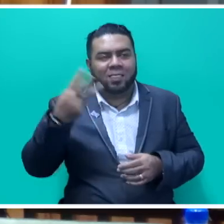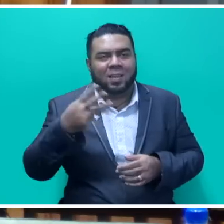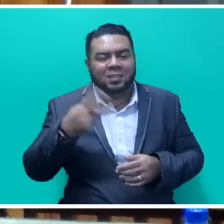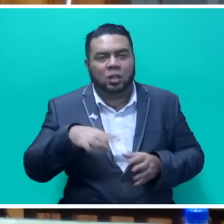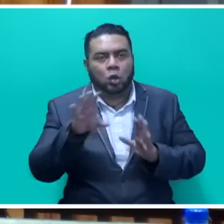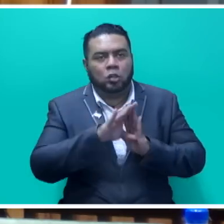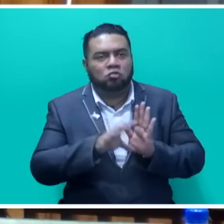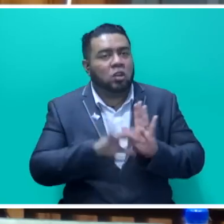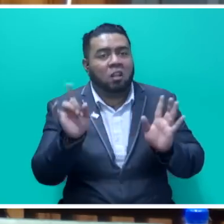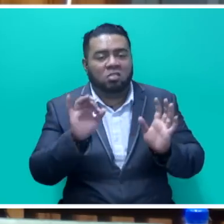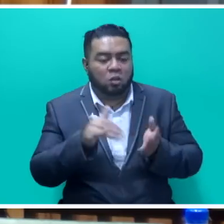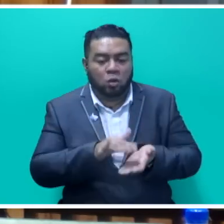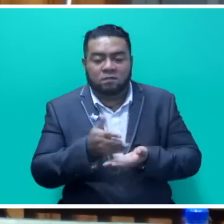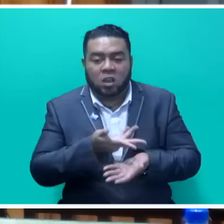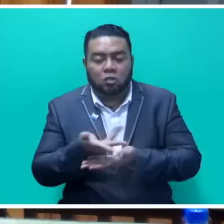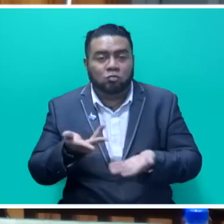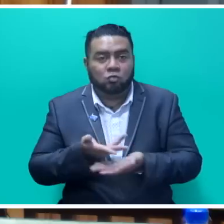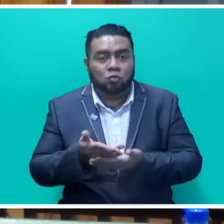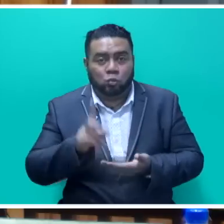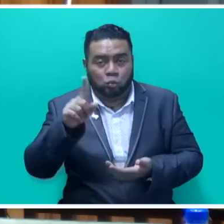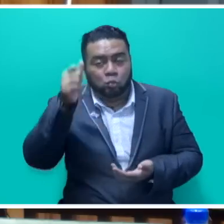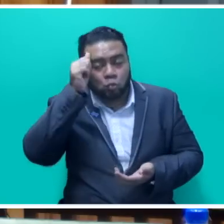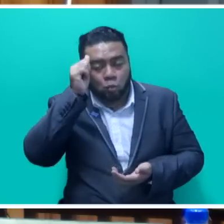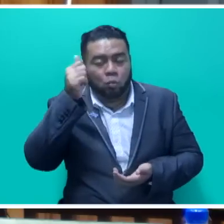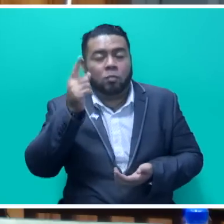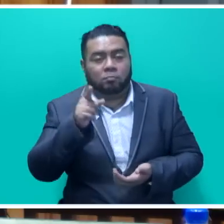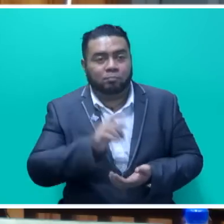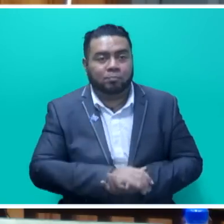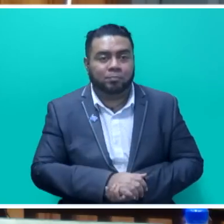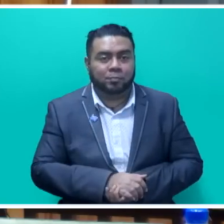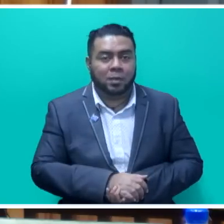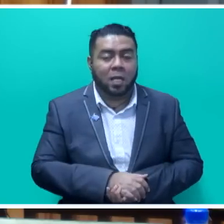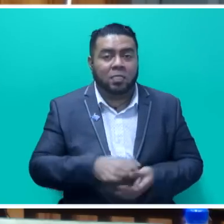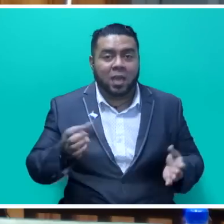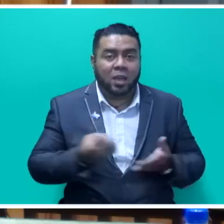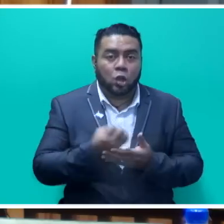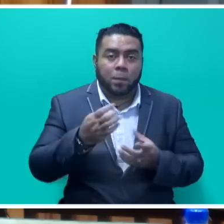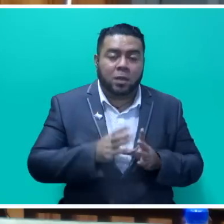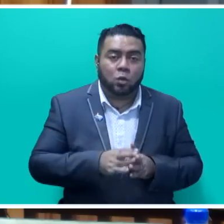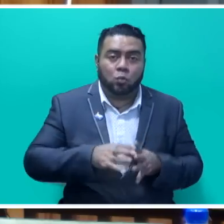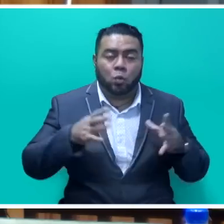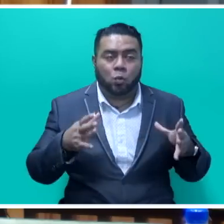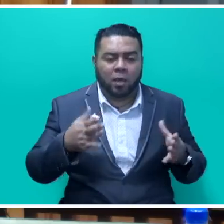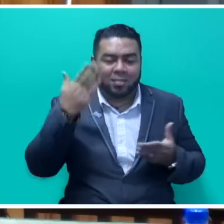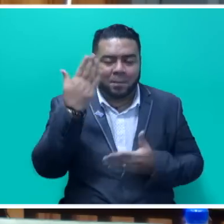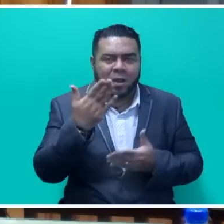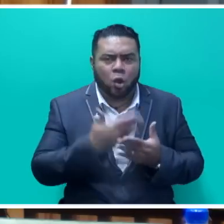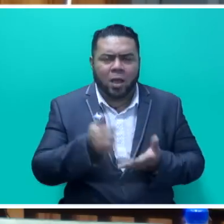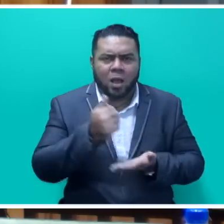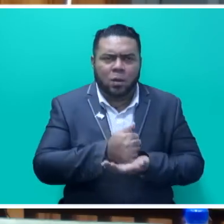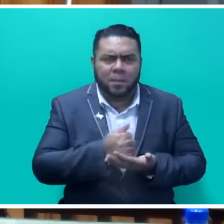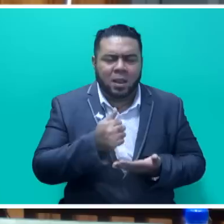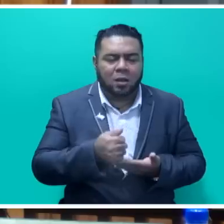without any ratification on the floor. You also know that. Economic growth and financial stability are dependent on accountability